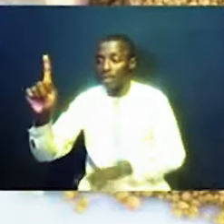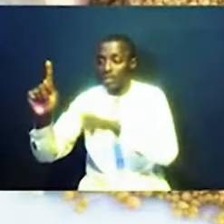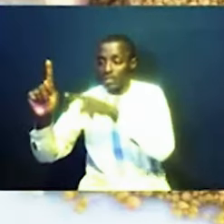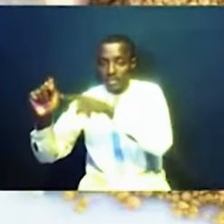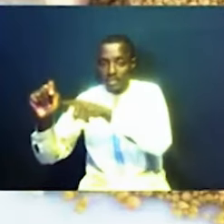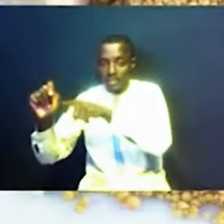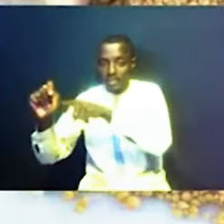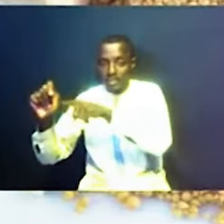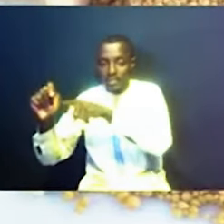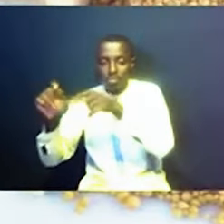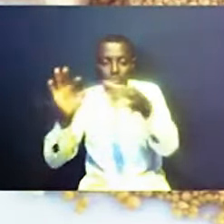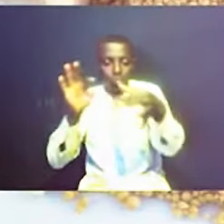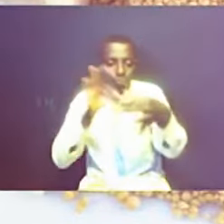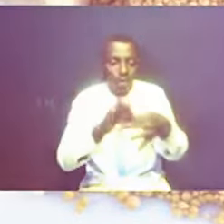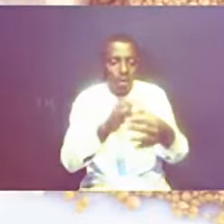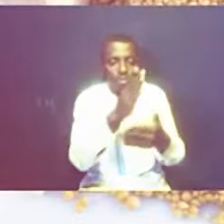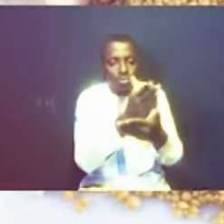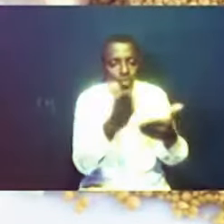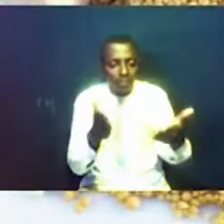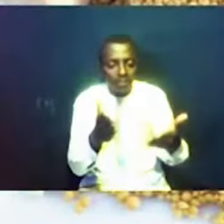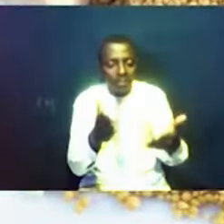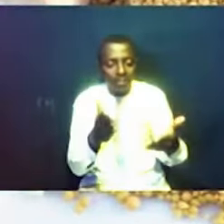transforming effect.